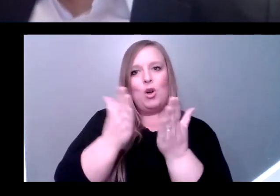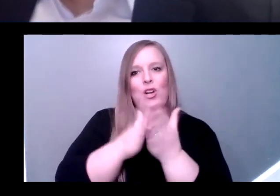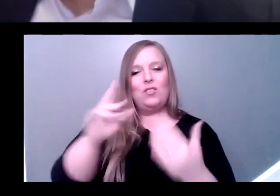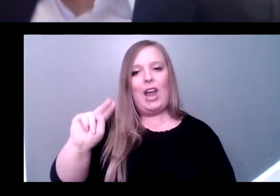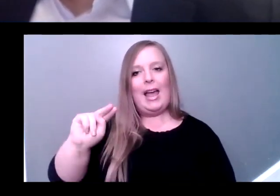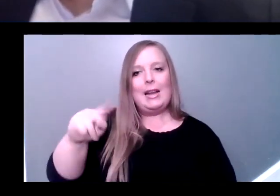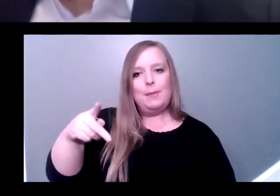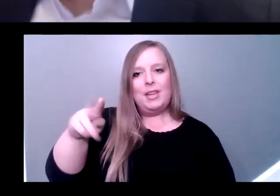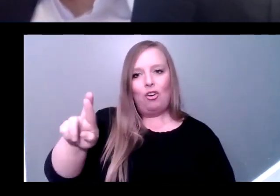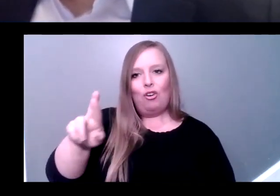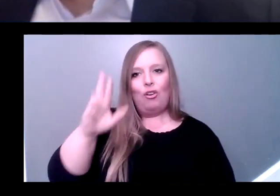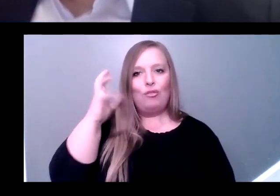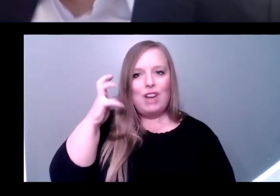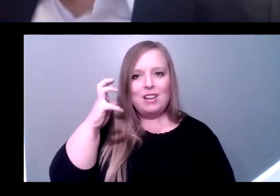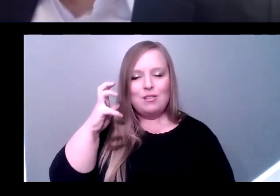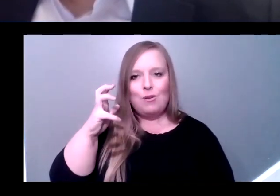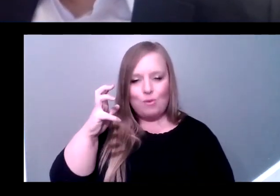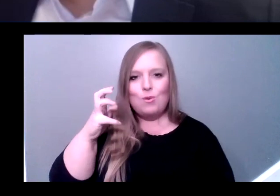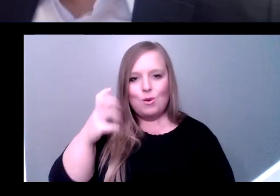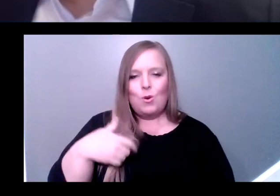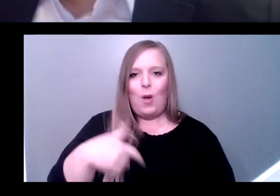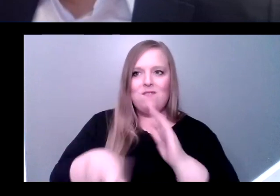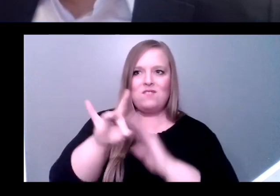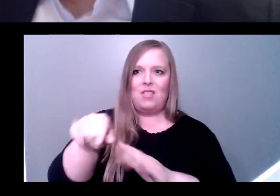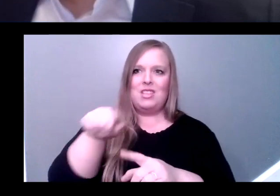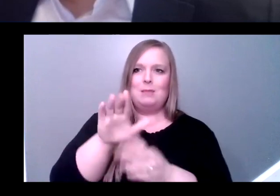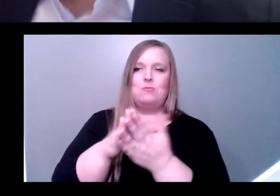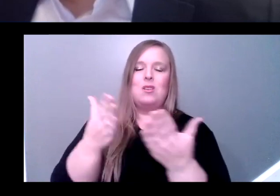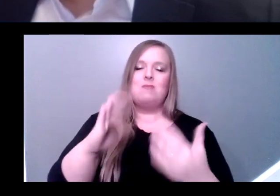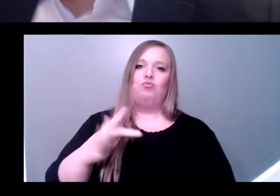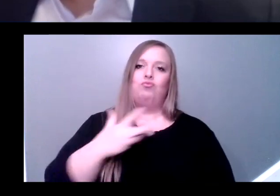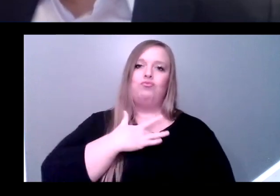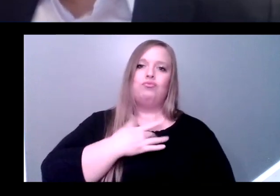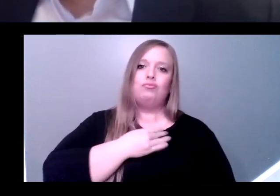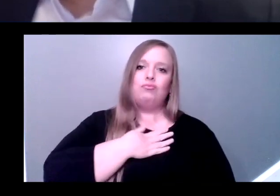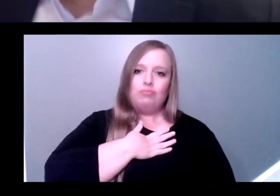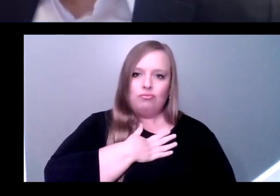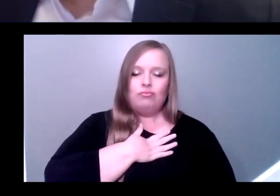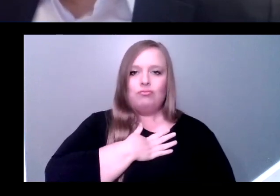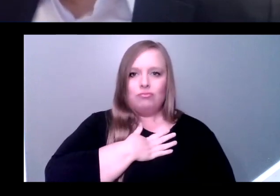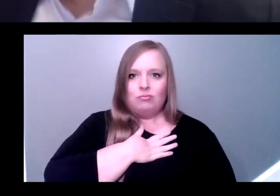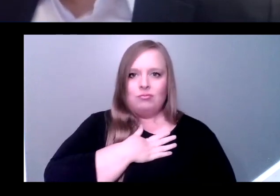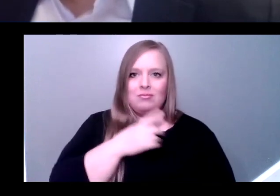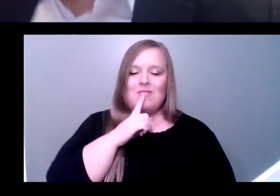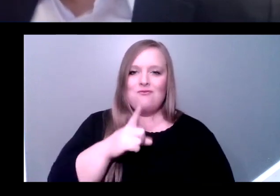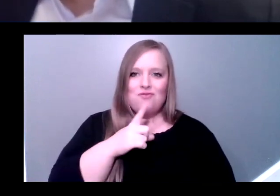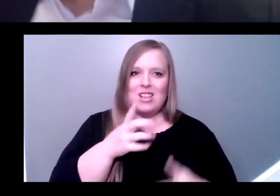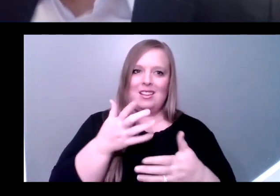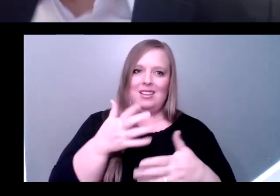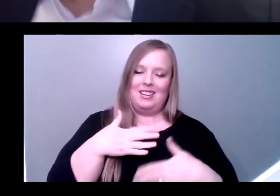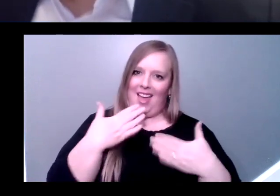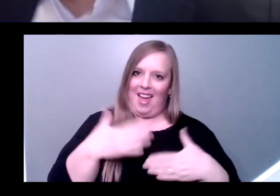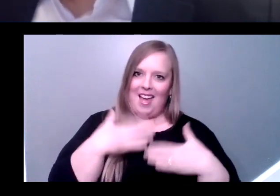hours at Omarska. They can put a small plaque in the window for those 4 hours. They release